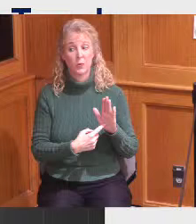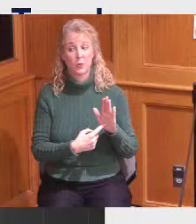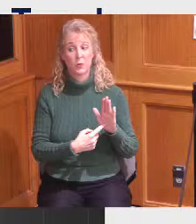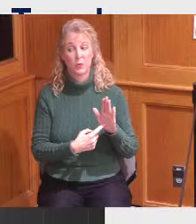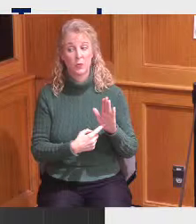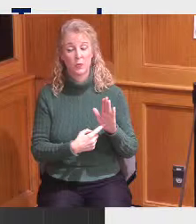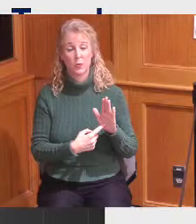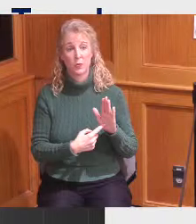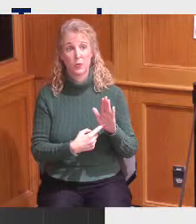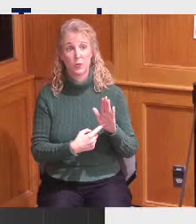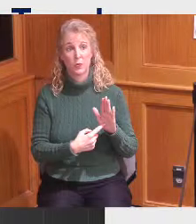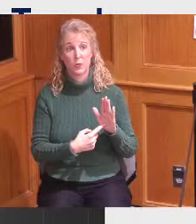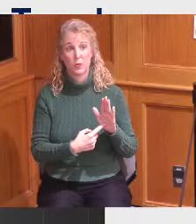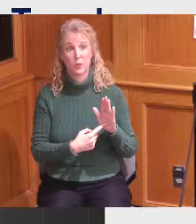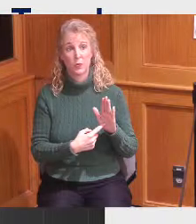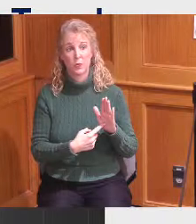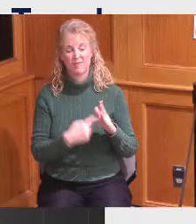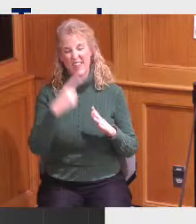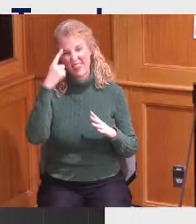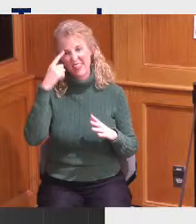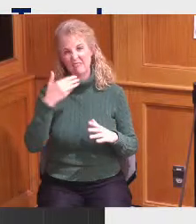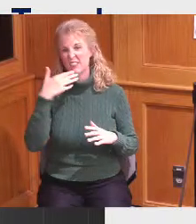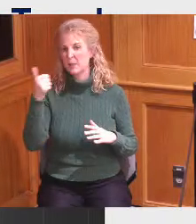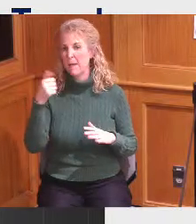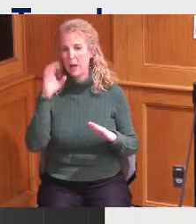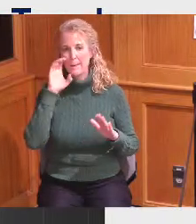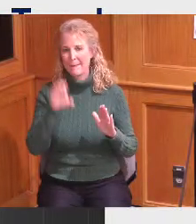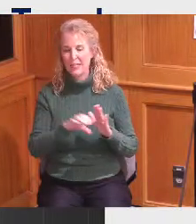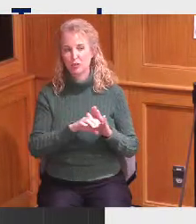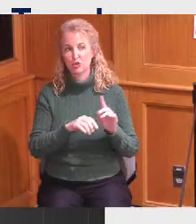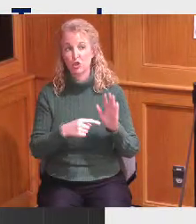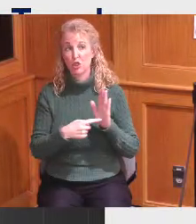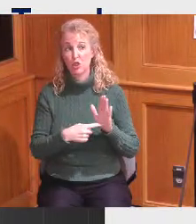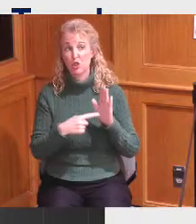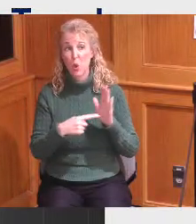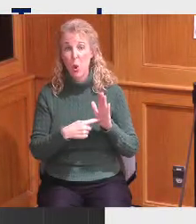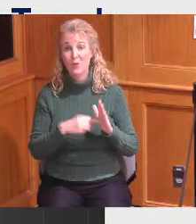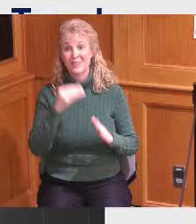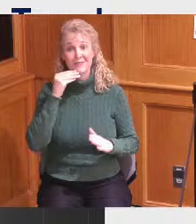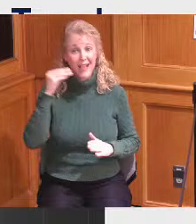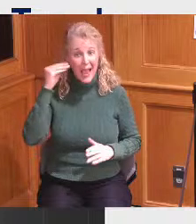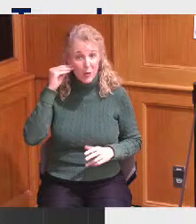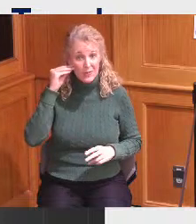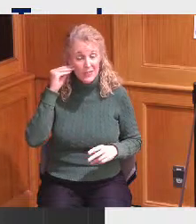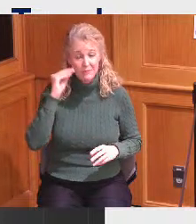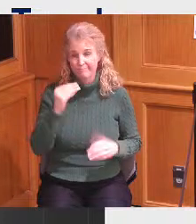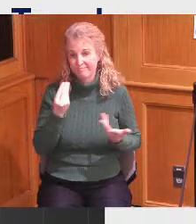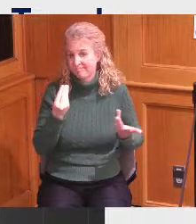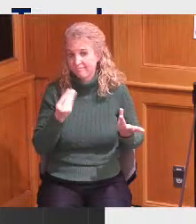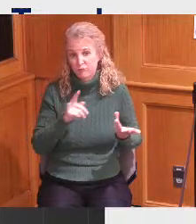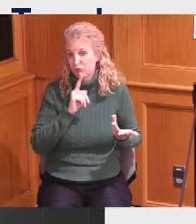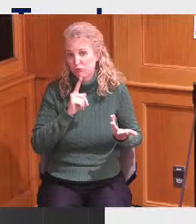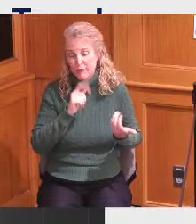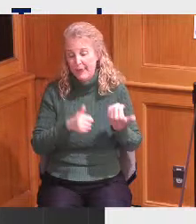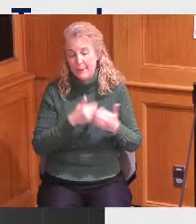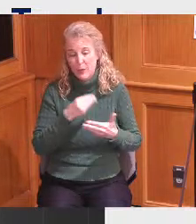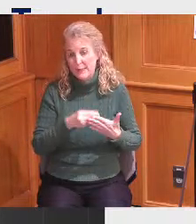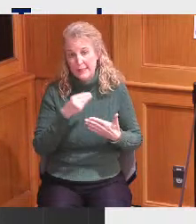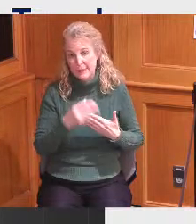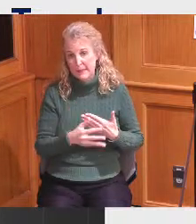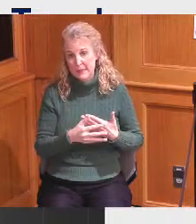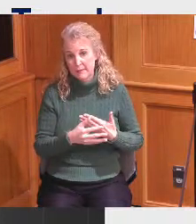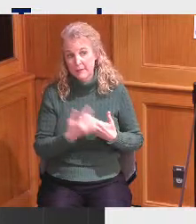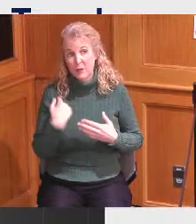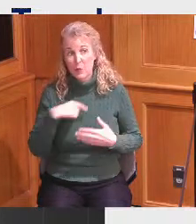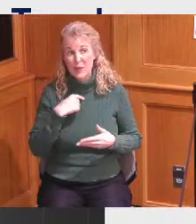and illustrates that, I think, more clearly. Board and housing at the bottom there for children in care.